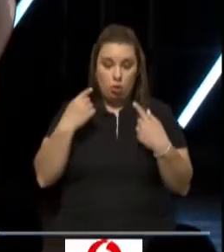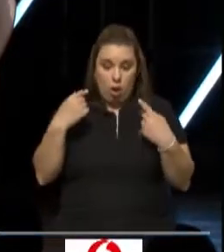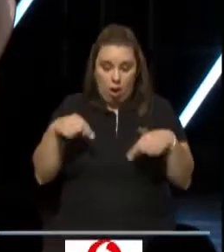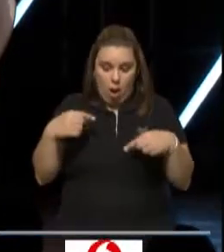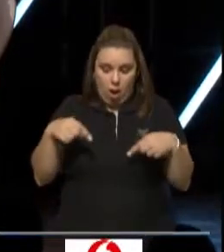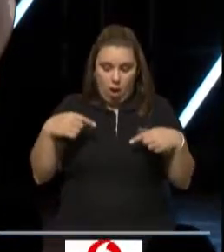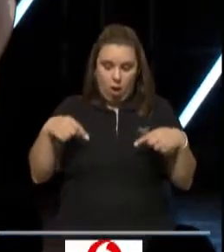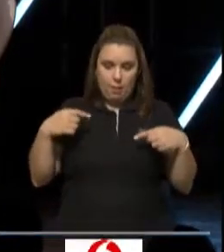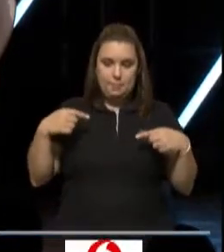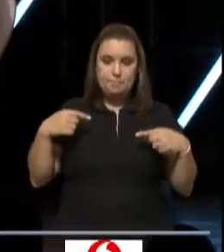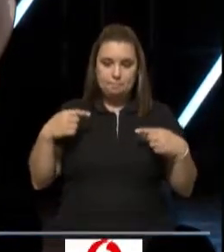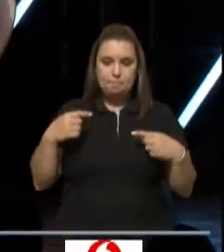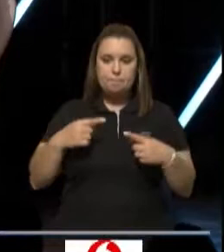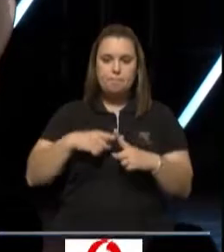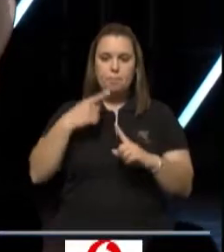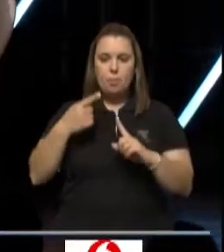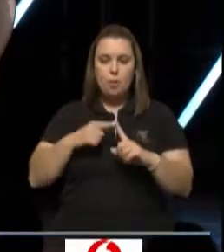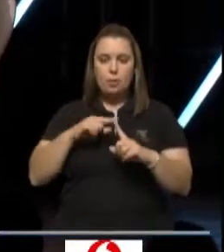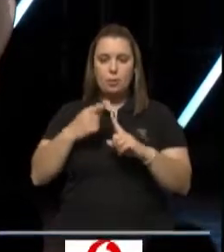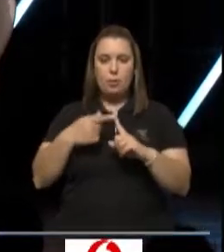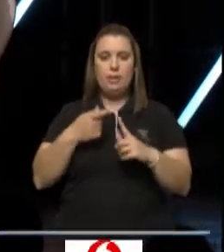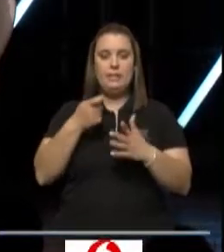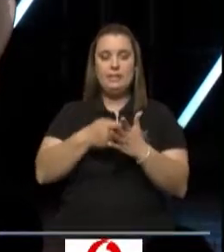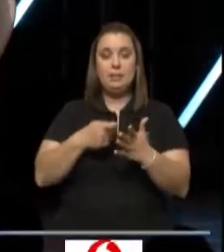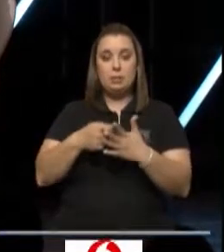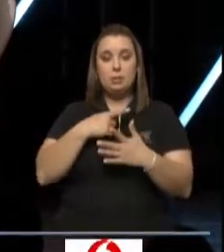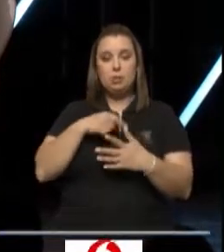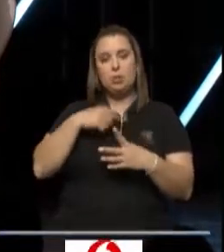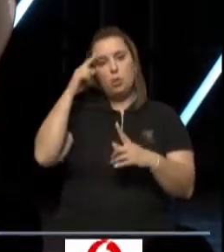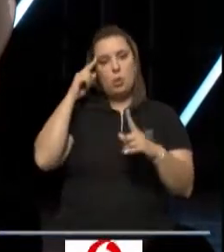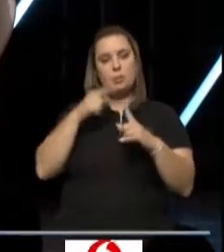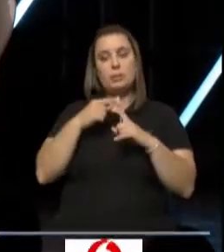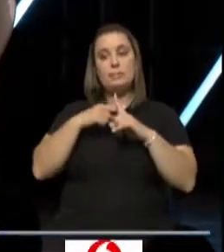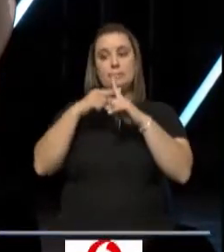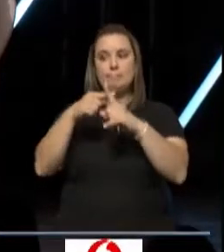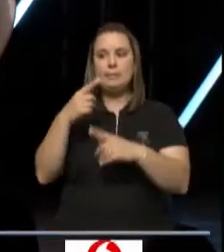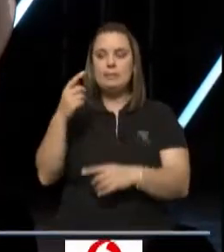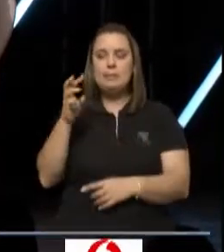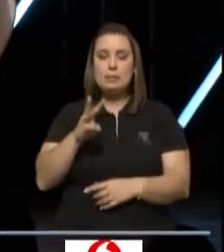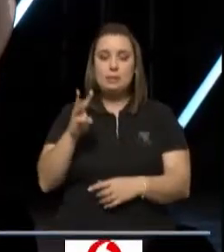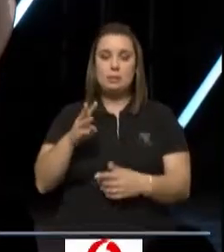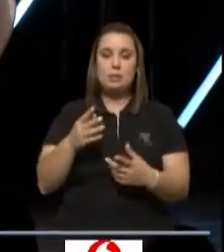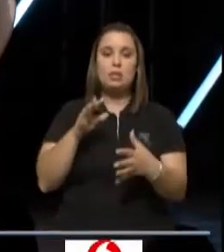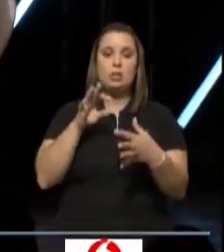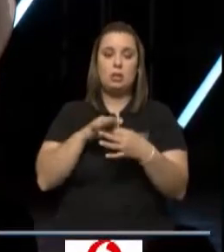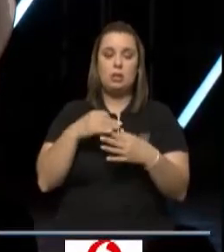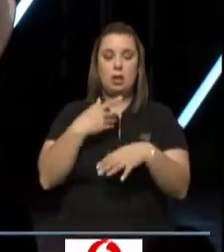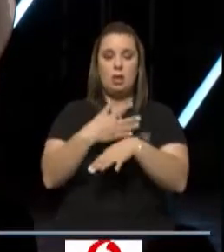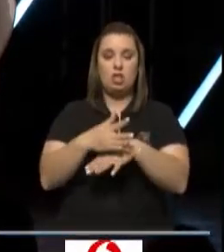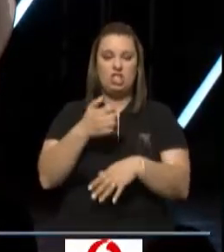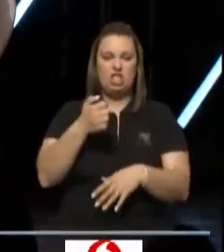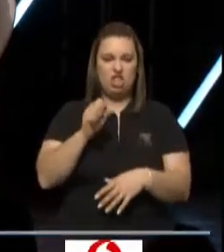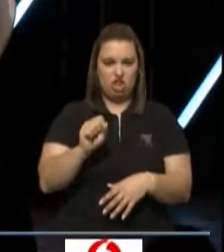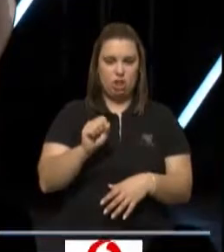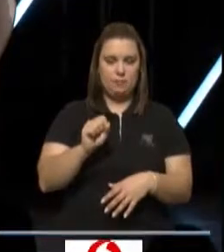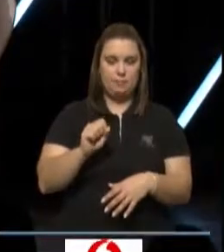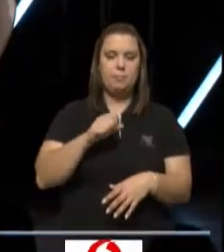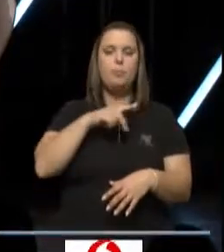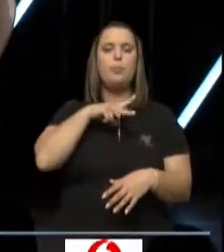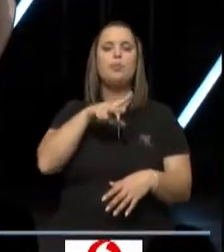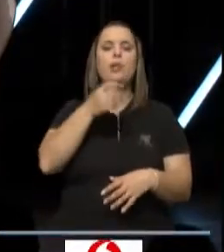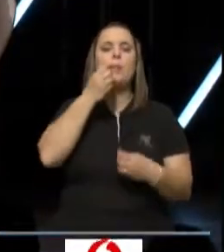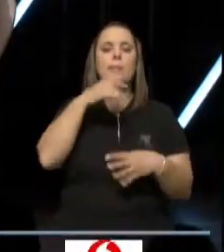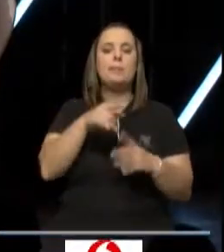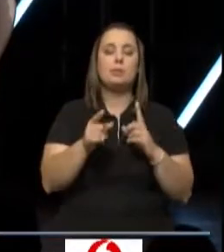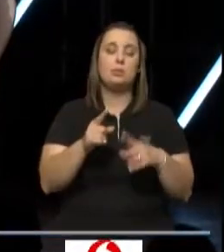cost that we have to bear in our investments to the benefit of third parties. Regarding the delay